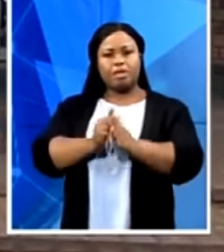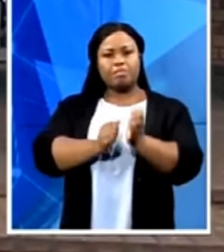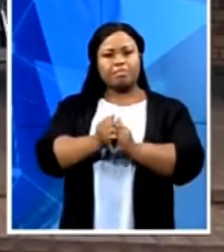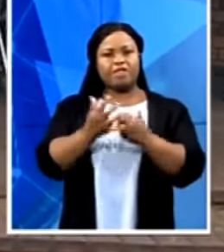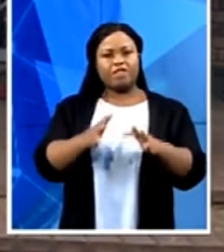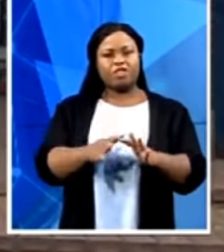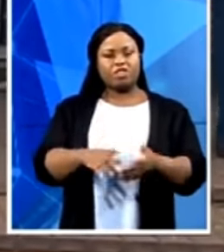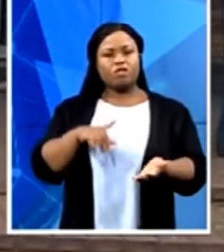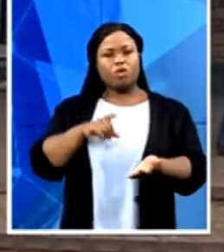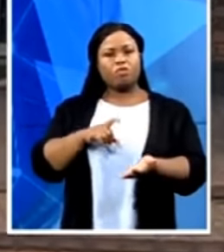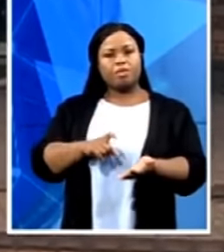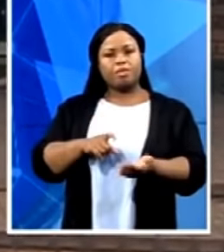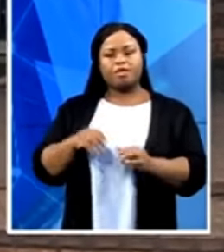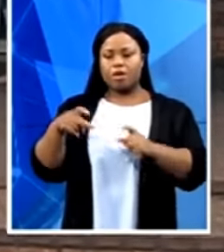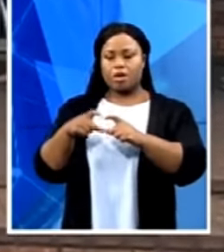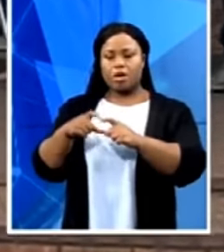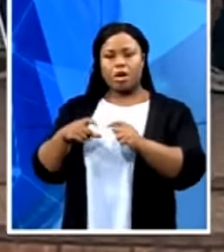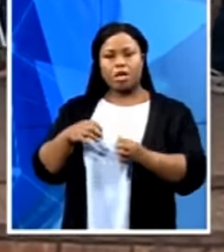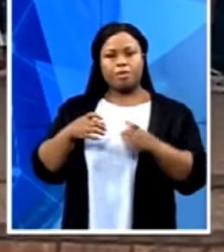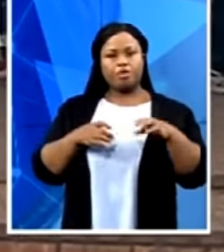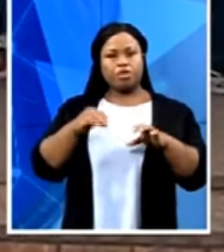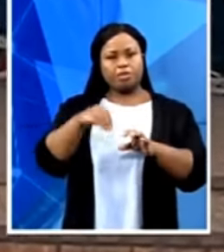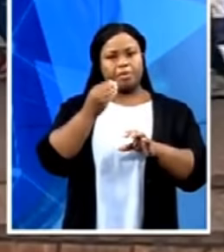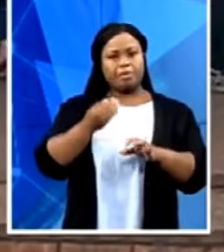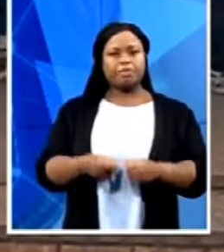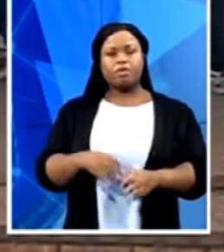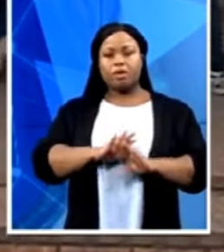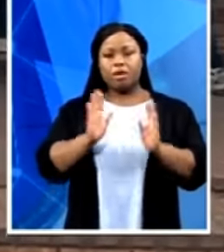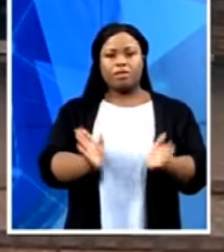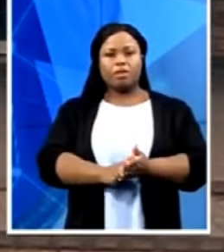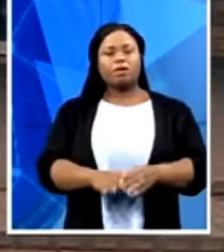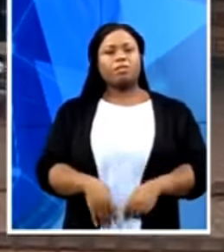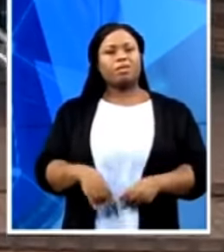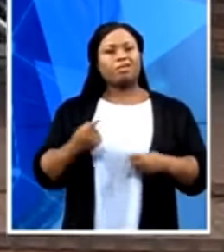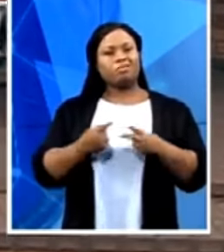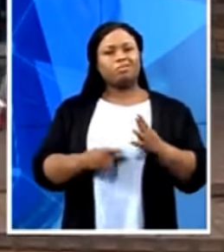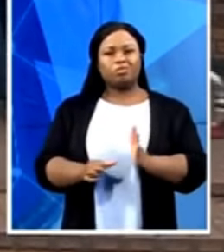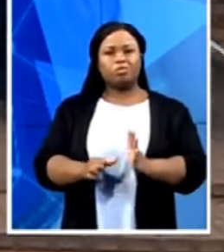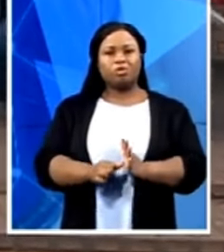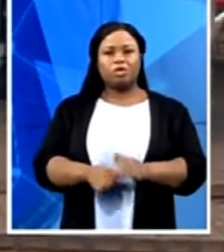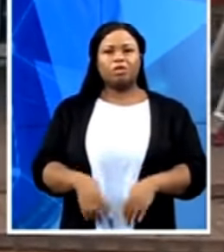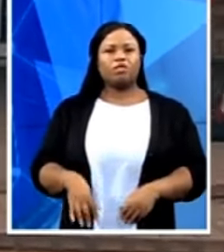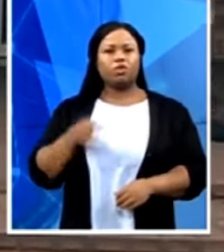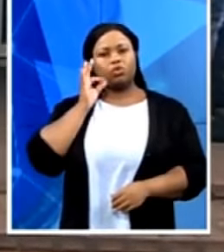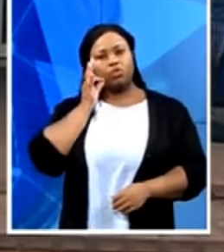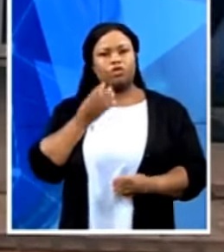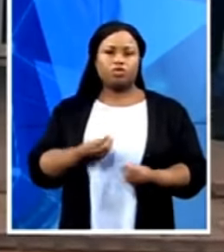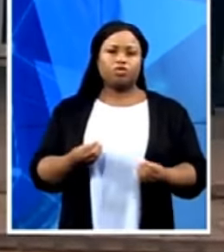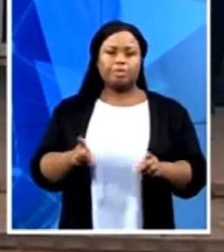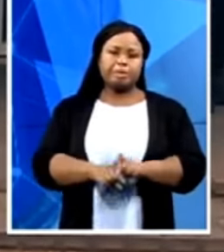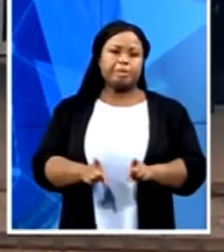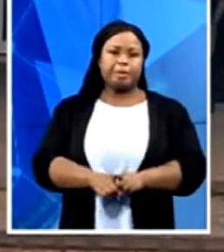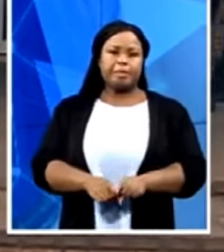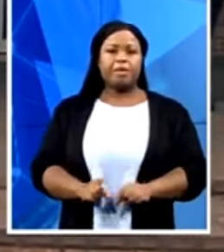as well as anything that's criteria. Necessity items, chips for the kids, sweets for the kids as well. But when it comes to food, we're always there for them.